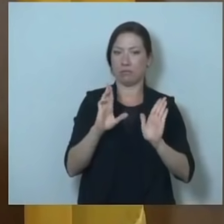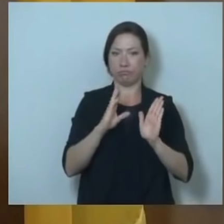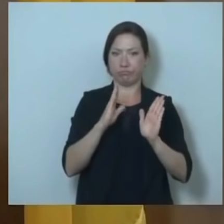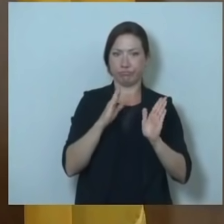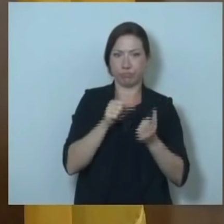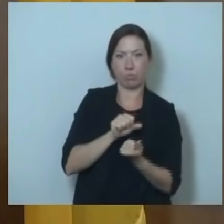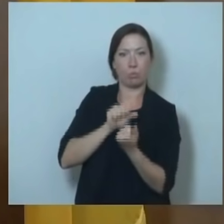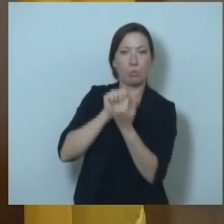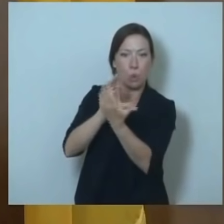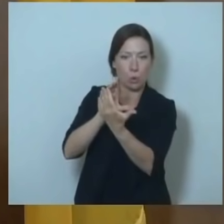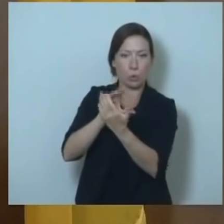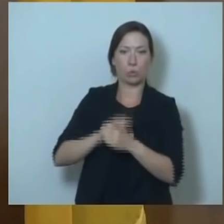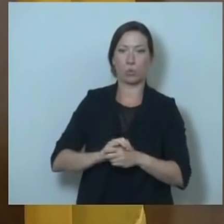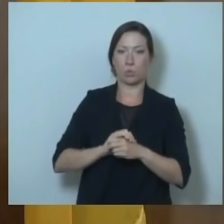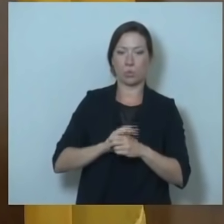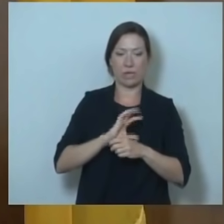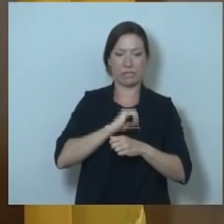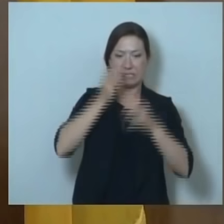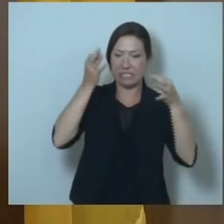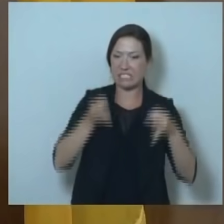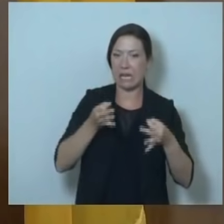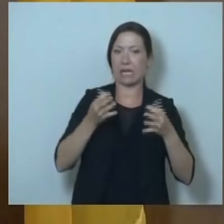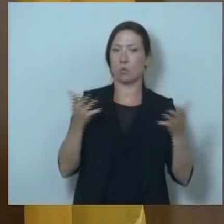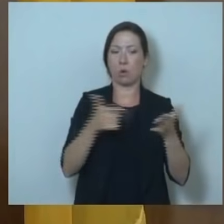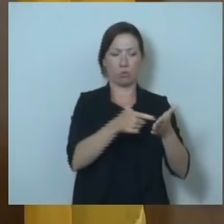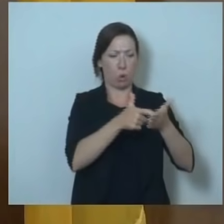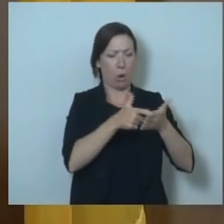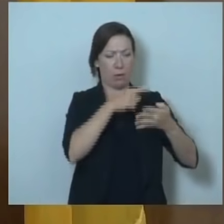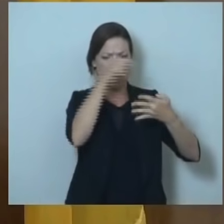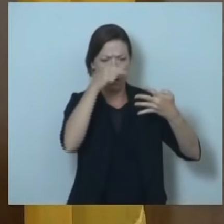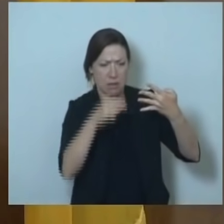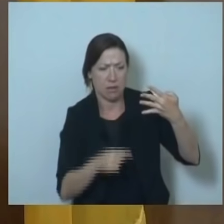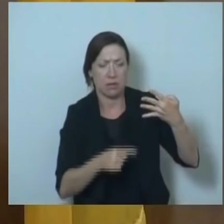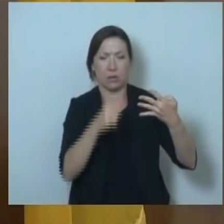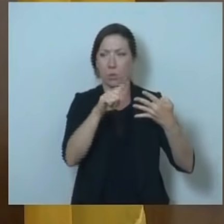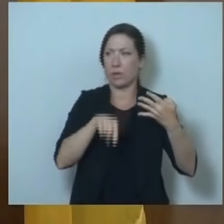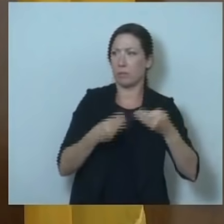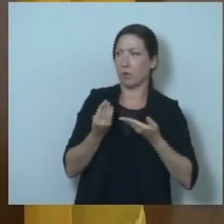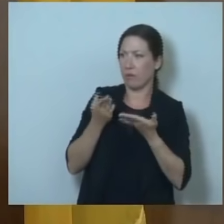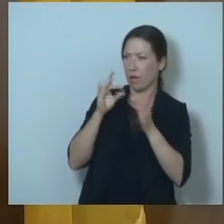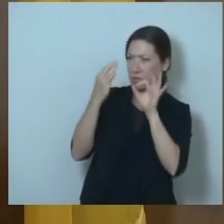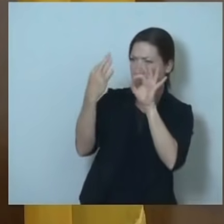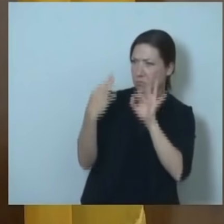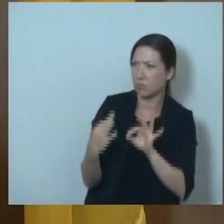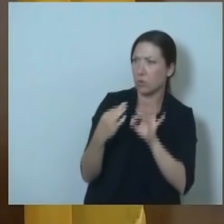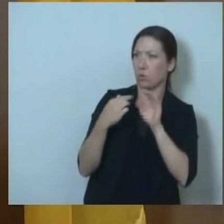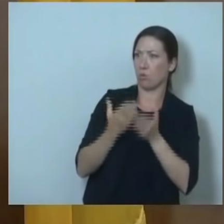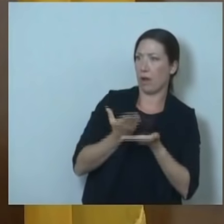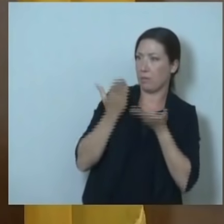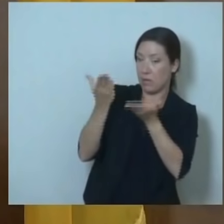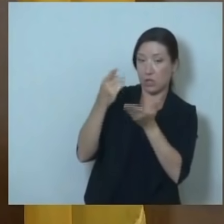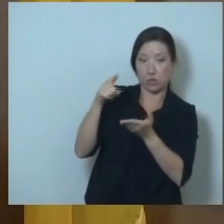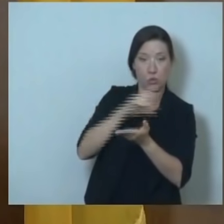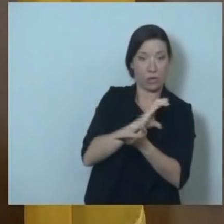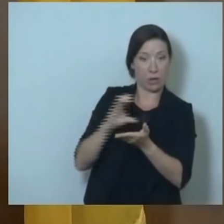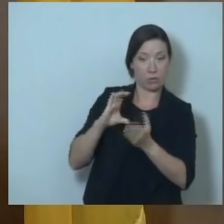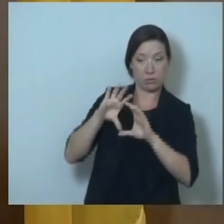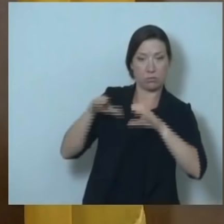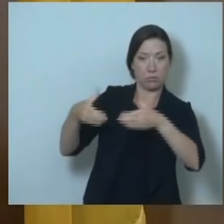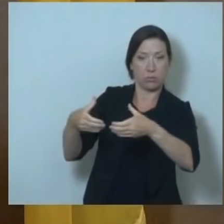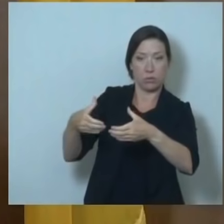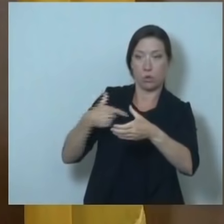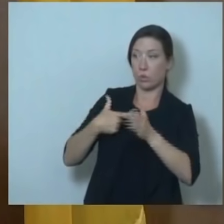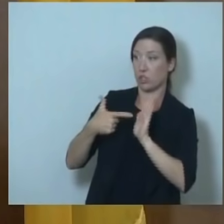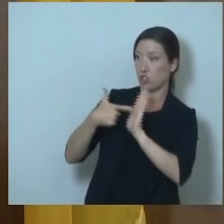about mitigation, we provide the recommendations through this council. We show them the public health data. They can give us